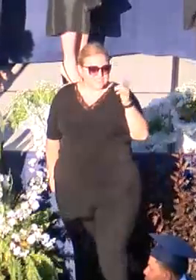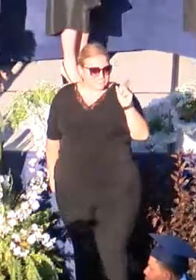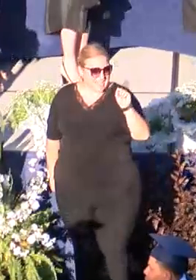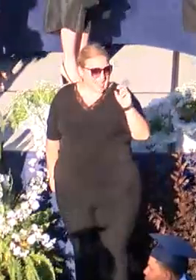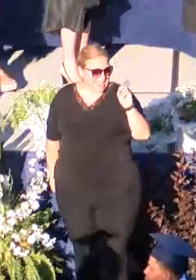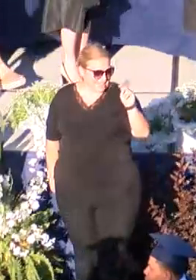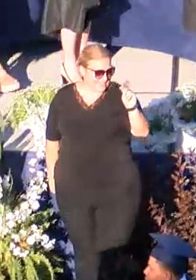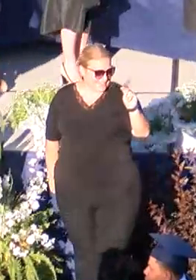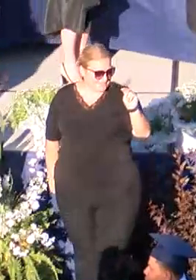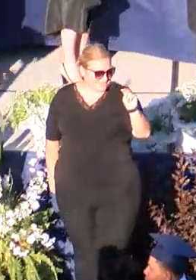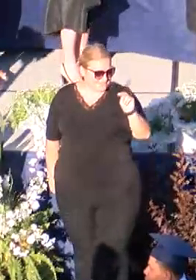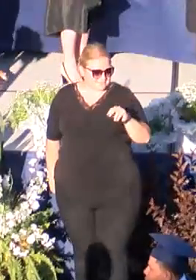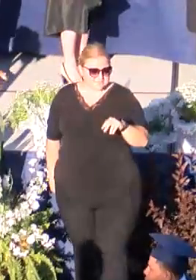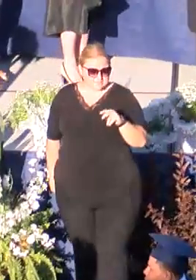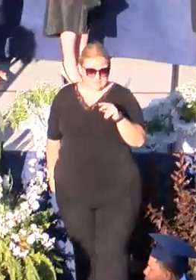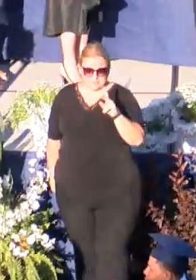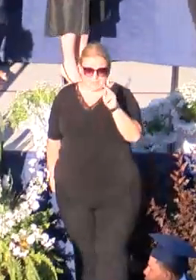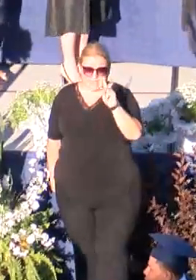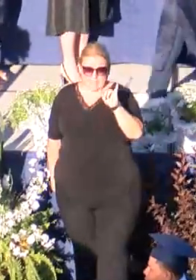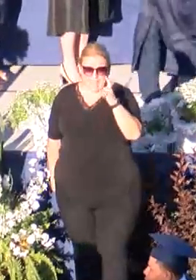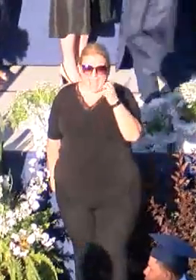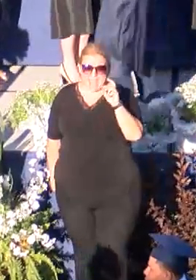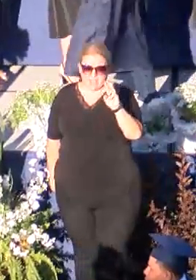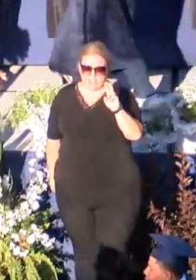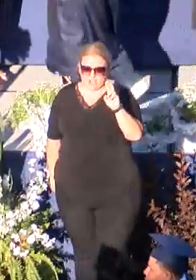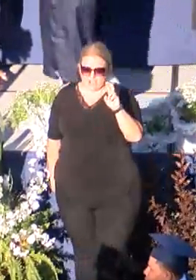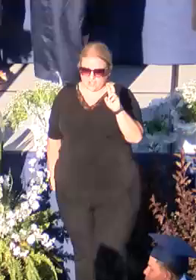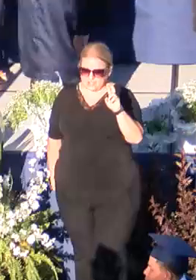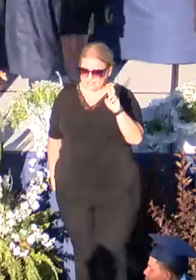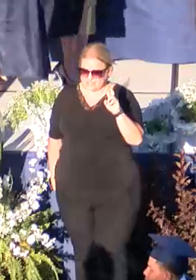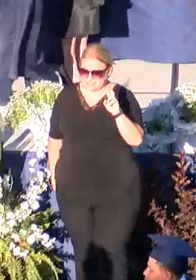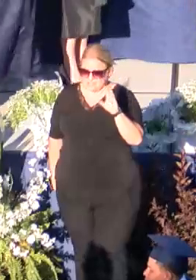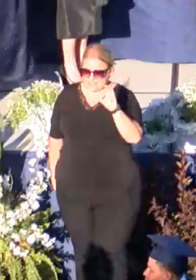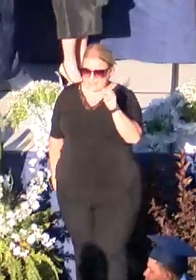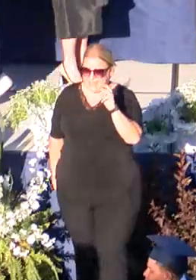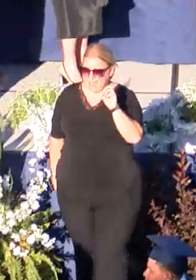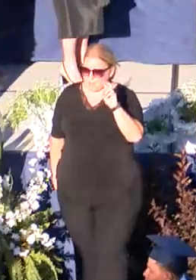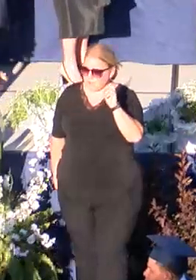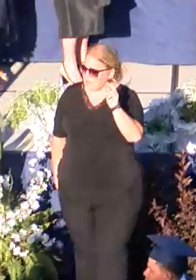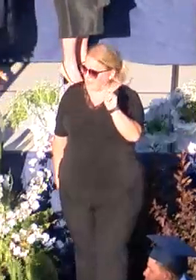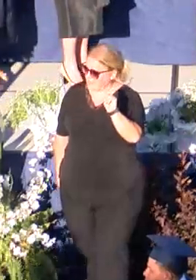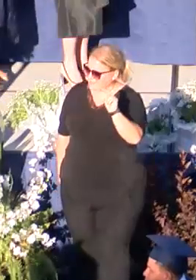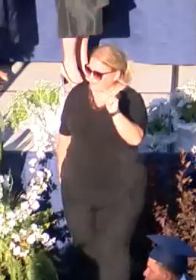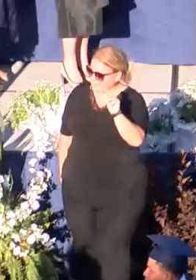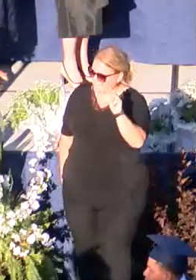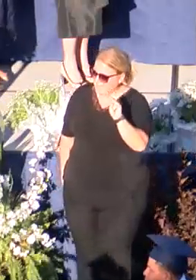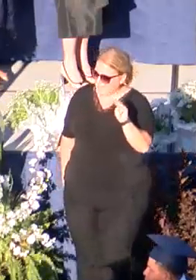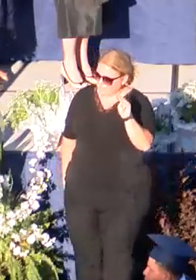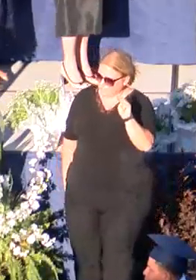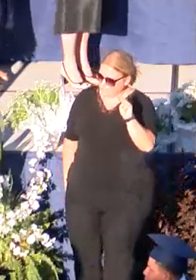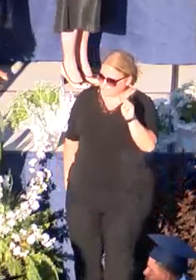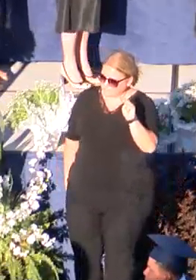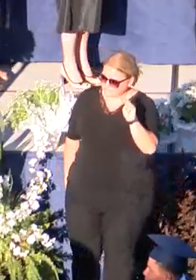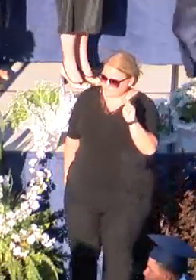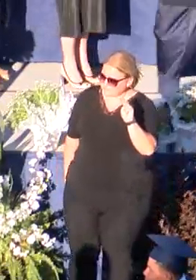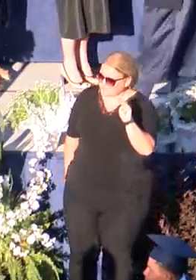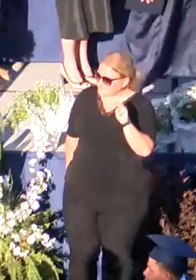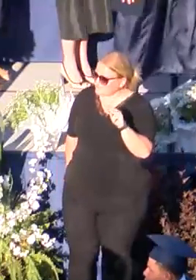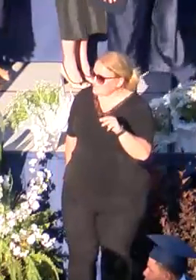Aragon. Kyler Nicely. Cameron Myers. Gisela